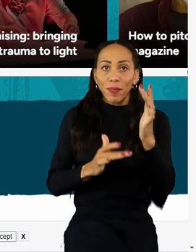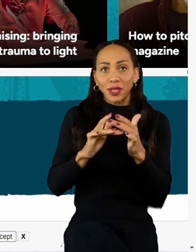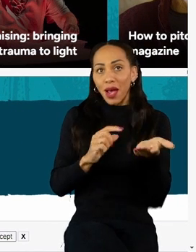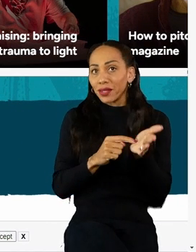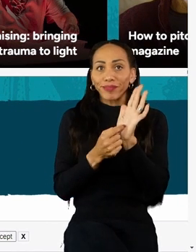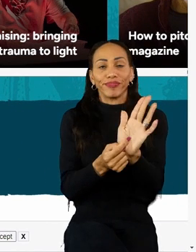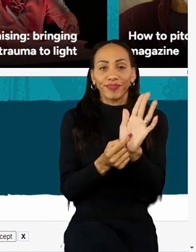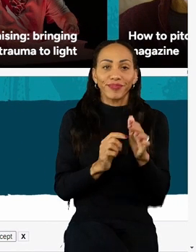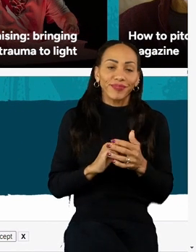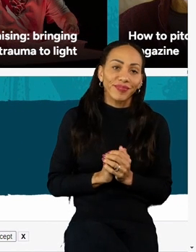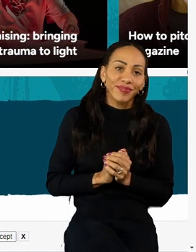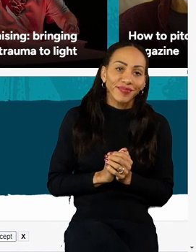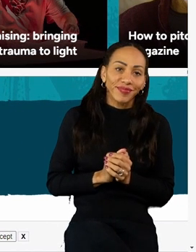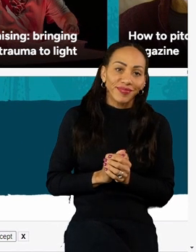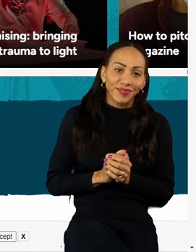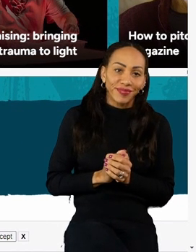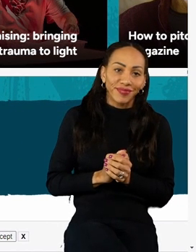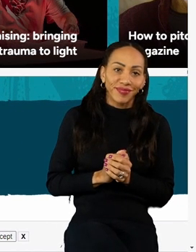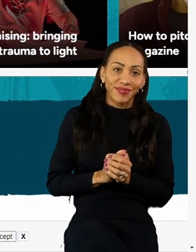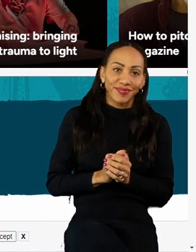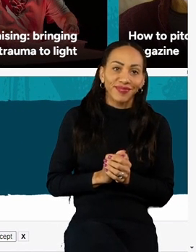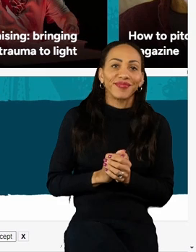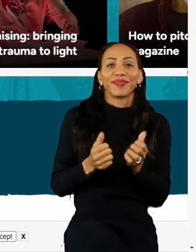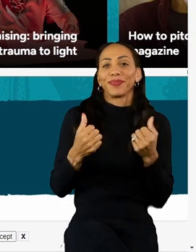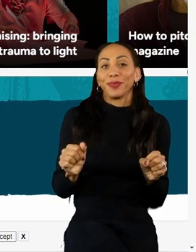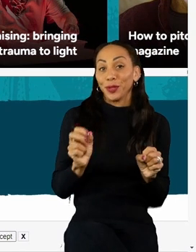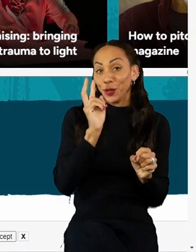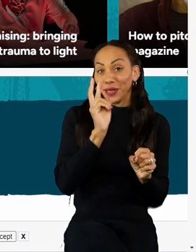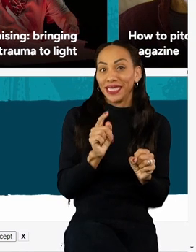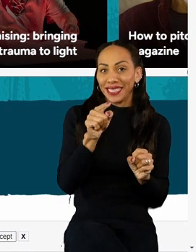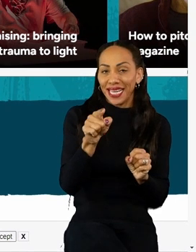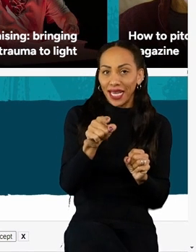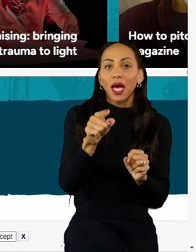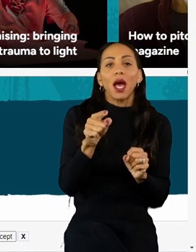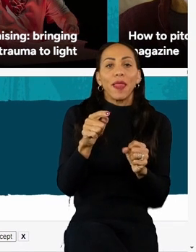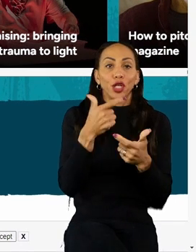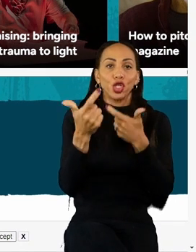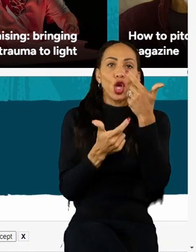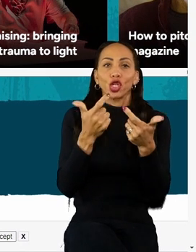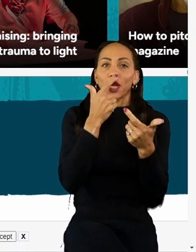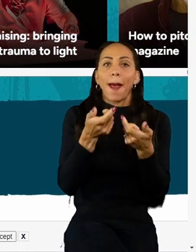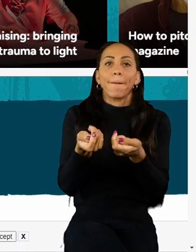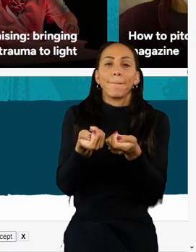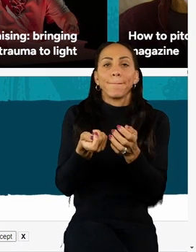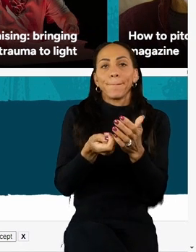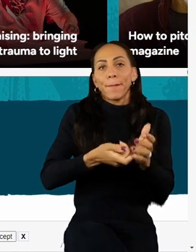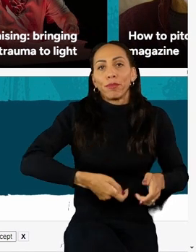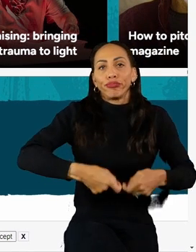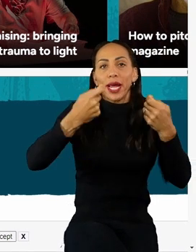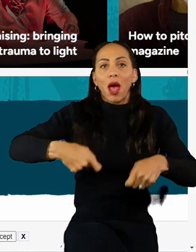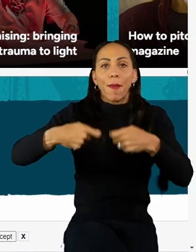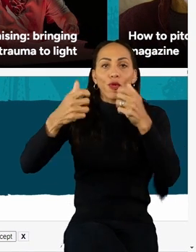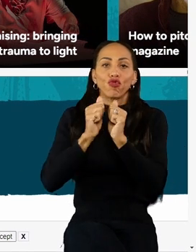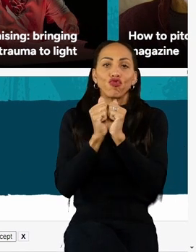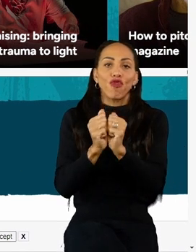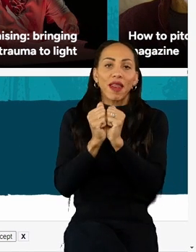this point as well. There you go. Yeah. So you can see it's really